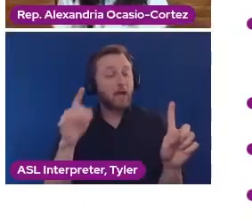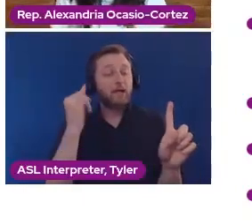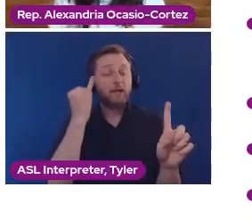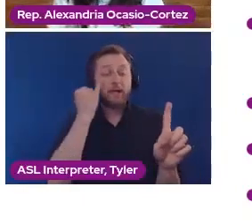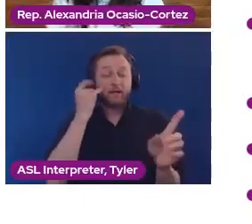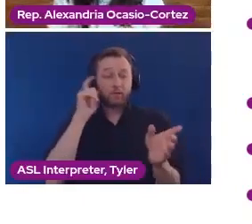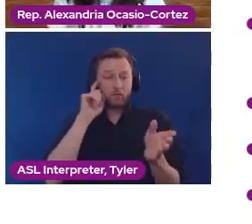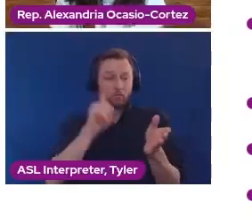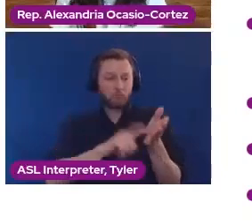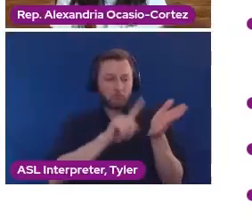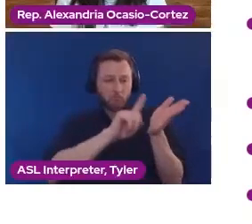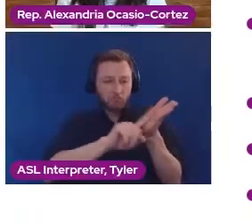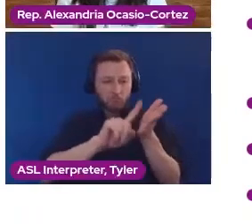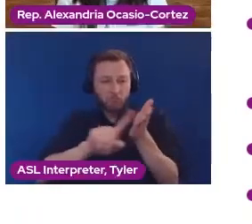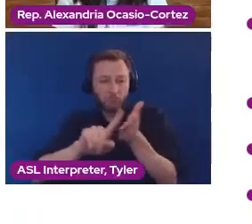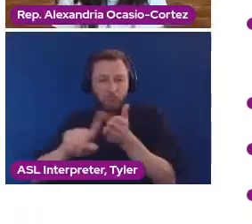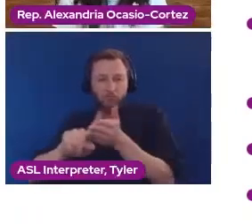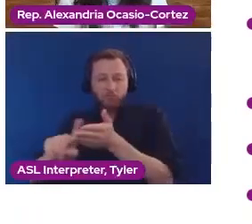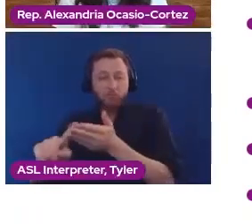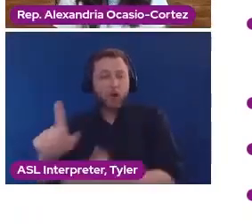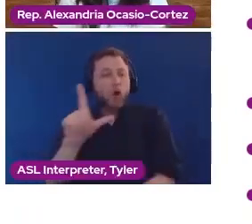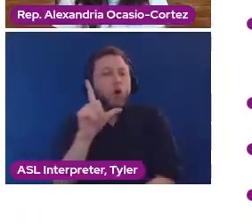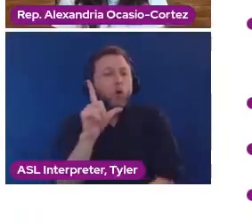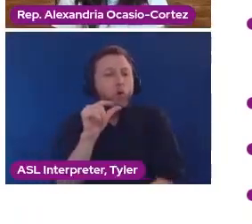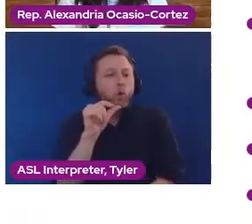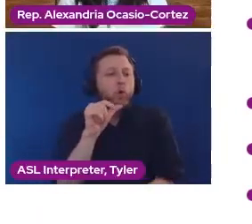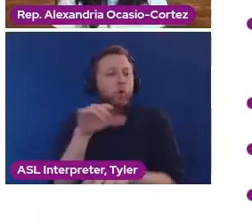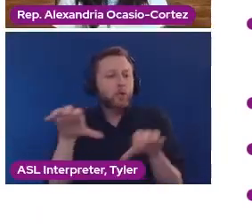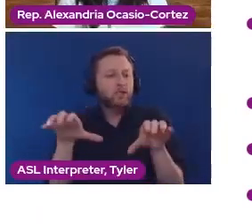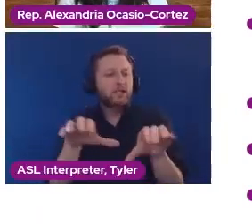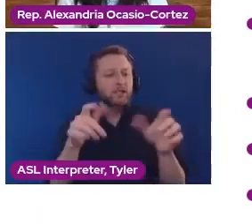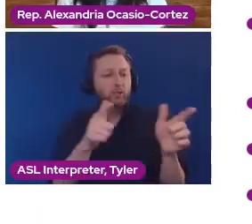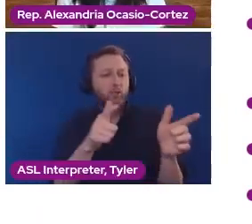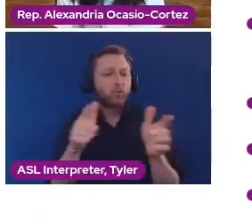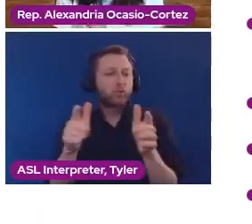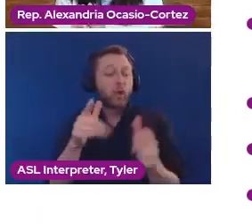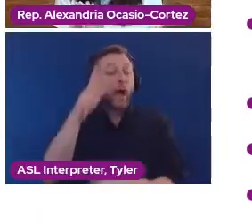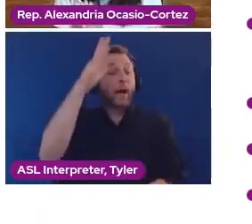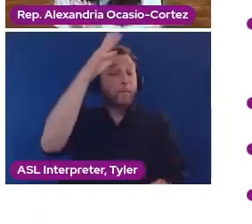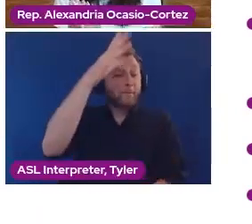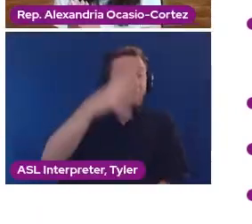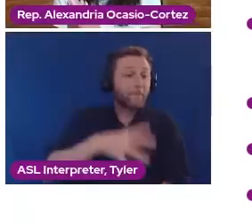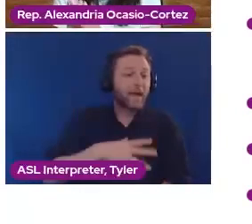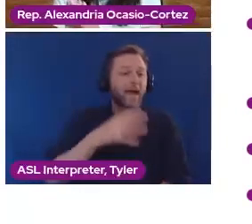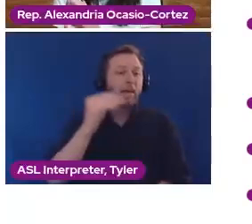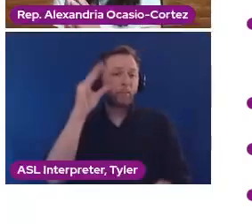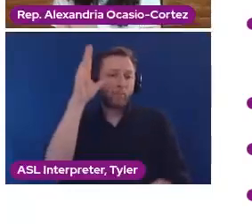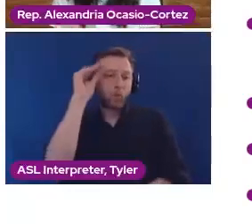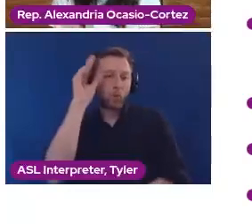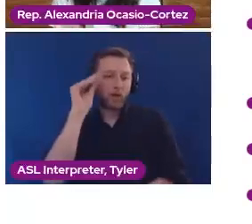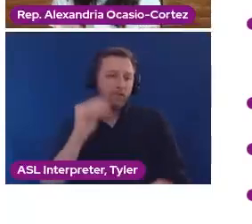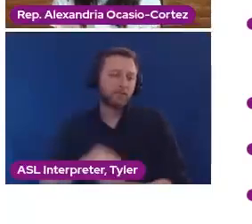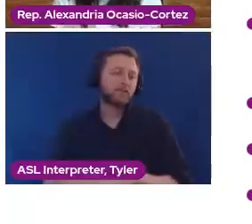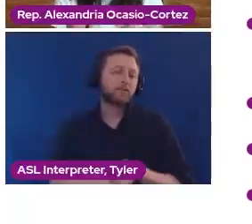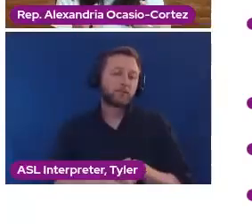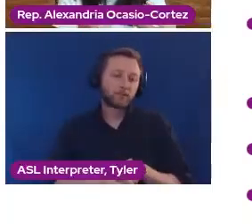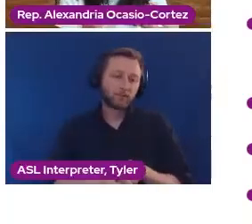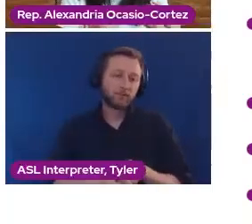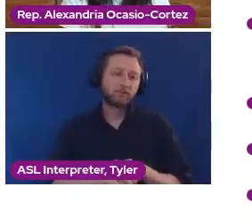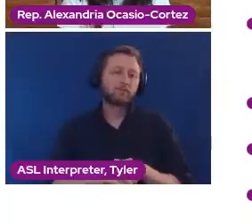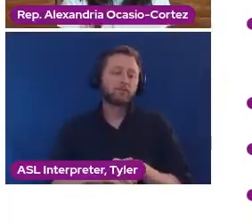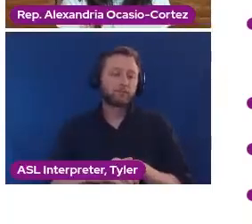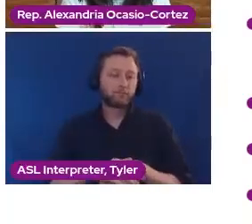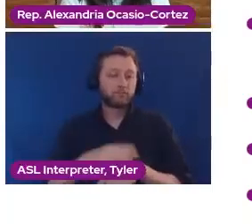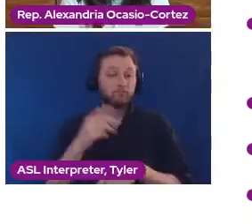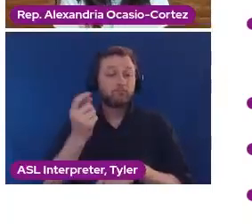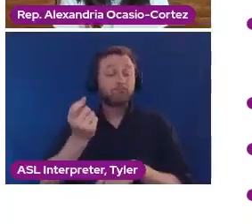men and boys, and there's an overwhelming correlation between mass shootings